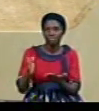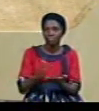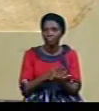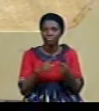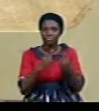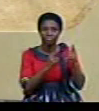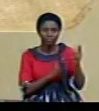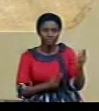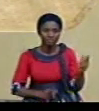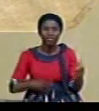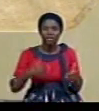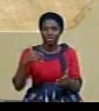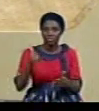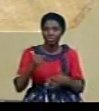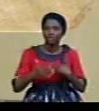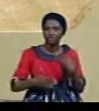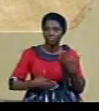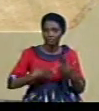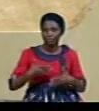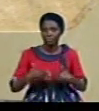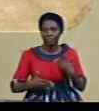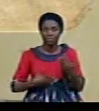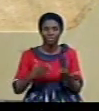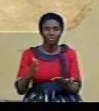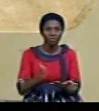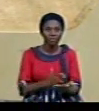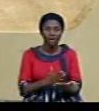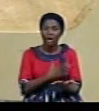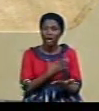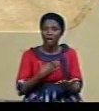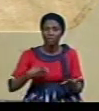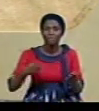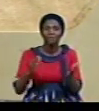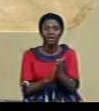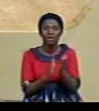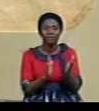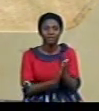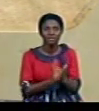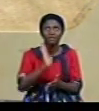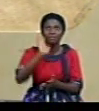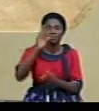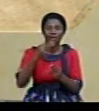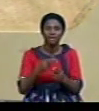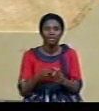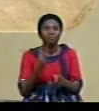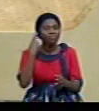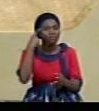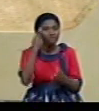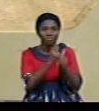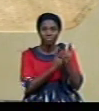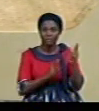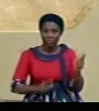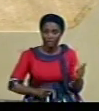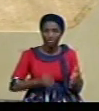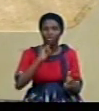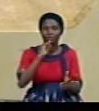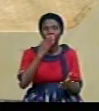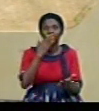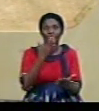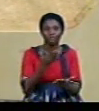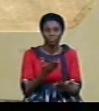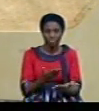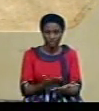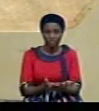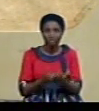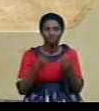unto the Lord a joyful song Let Us Praise His name for the